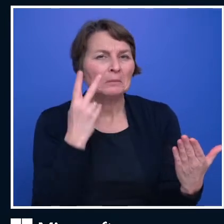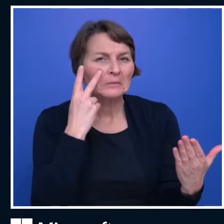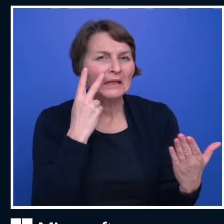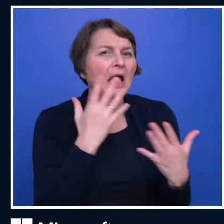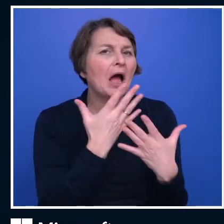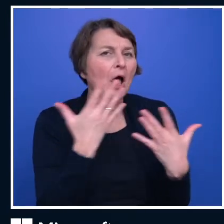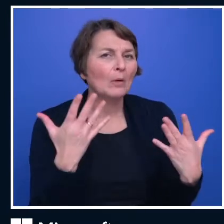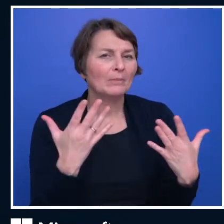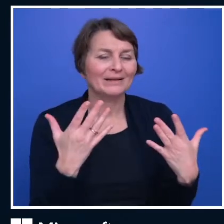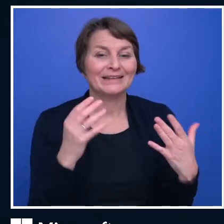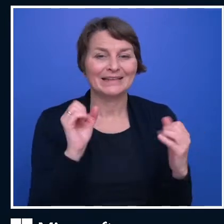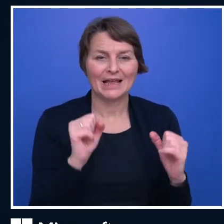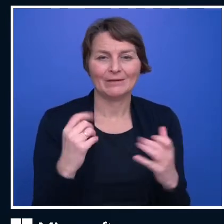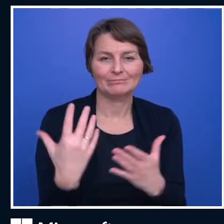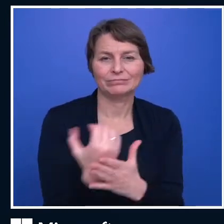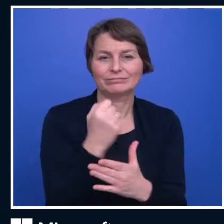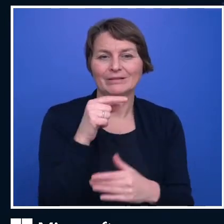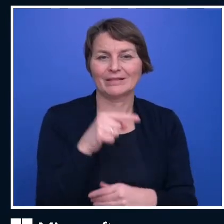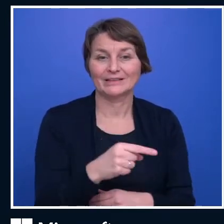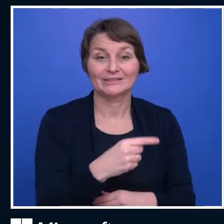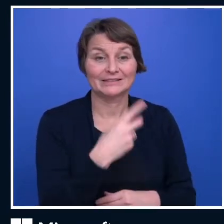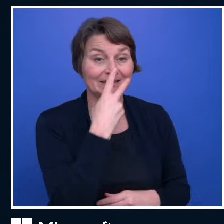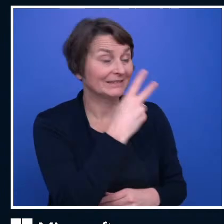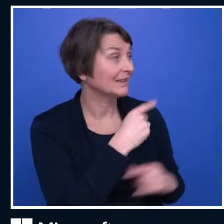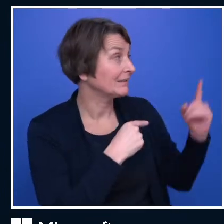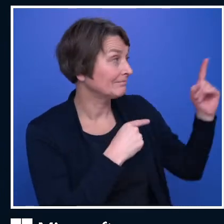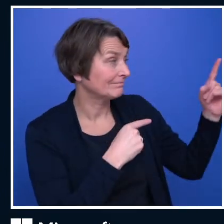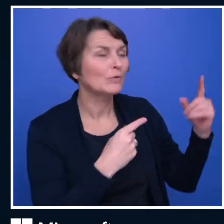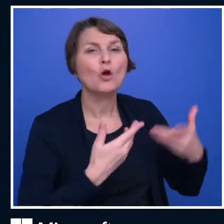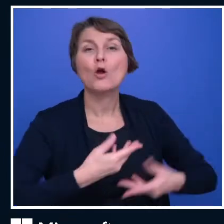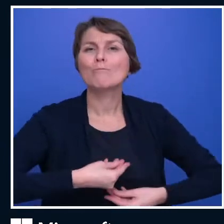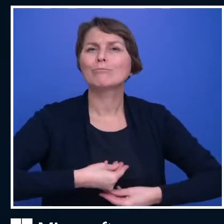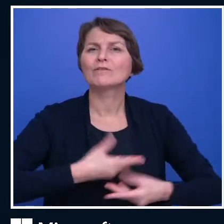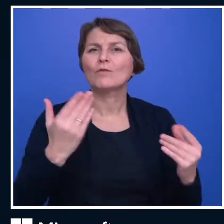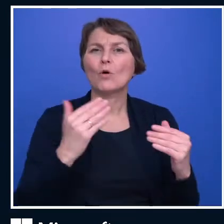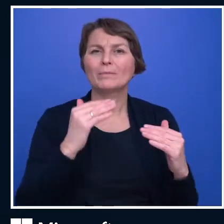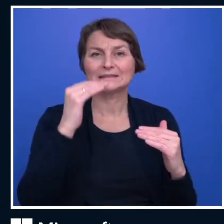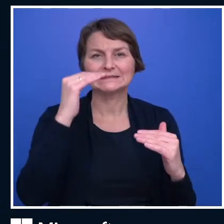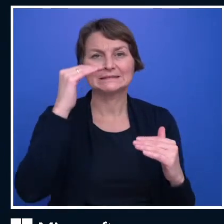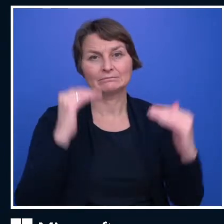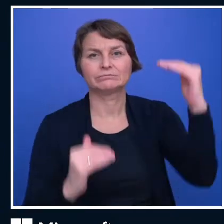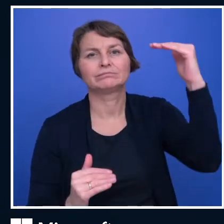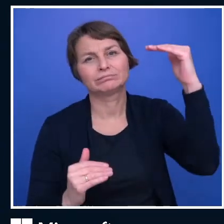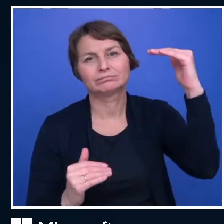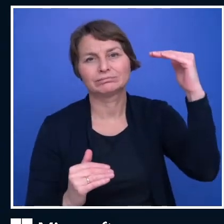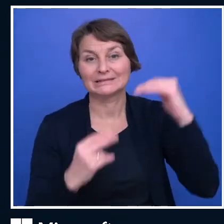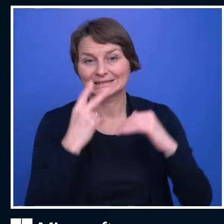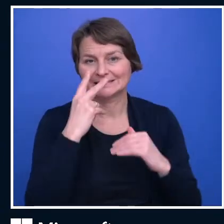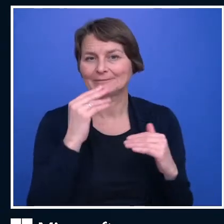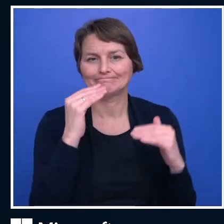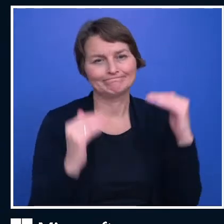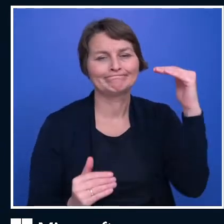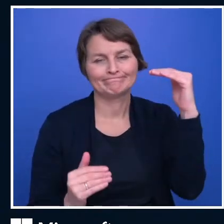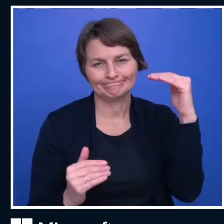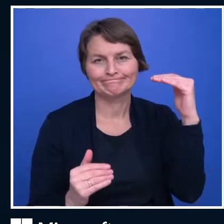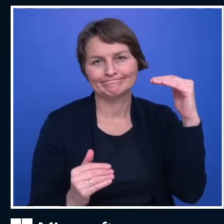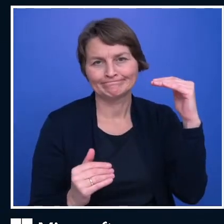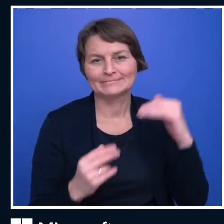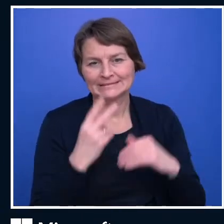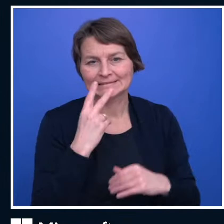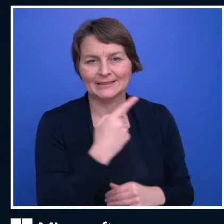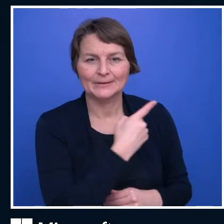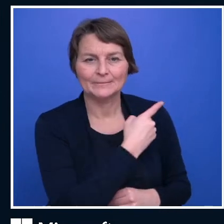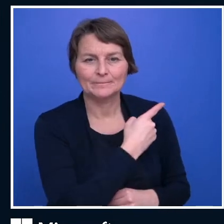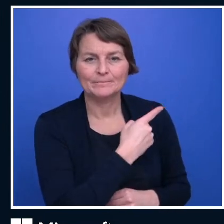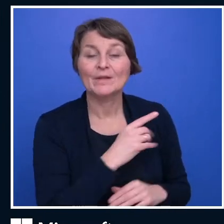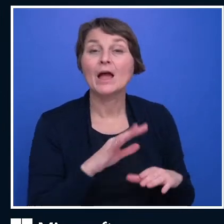So first off, I see disparity in performance or disparity in accuracy. And I see 83.8% is